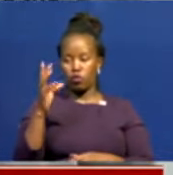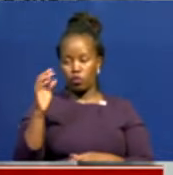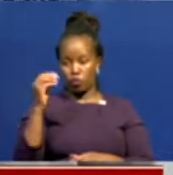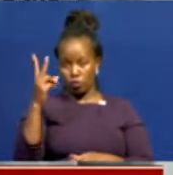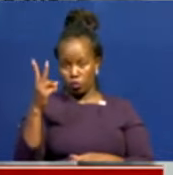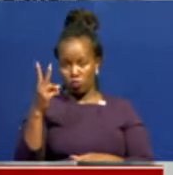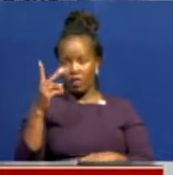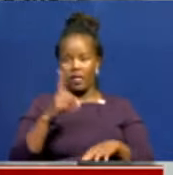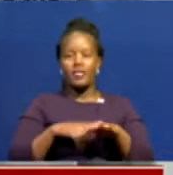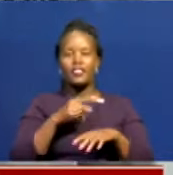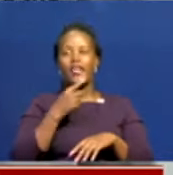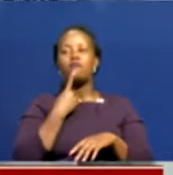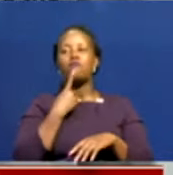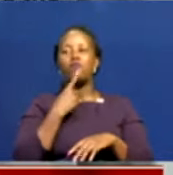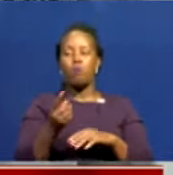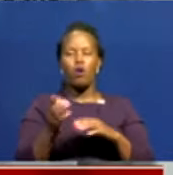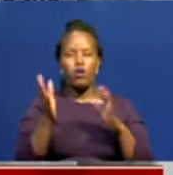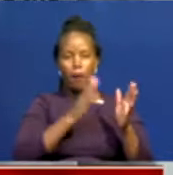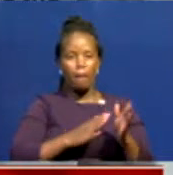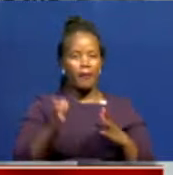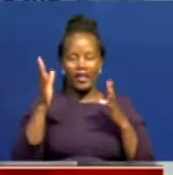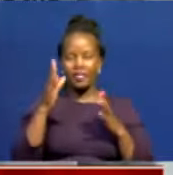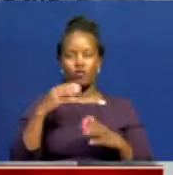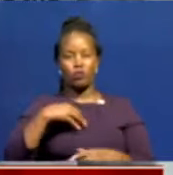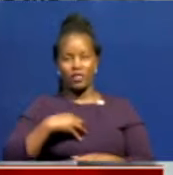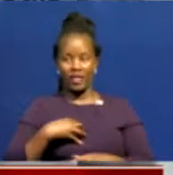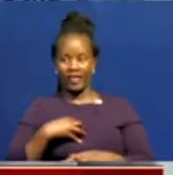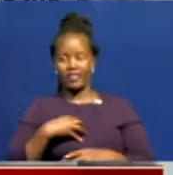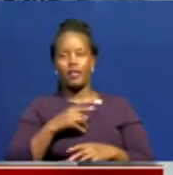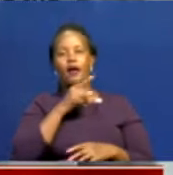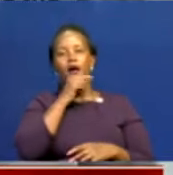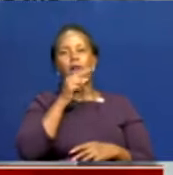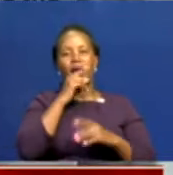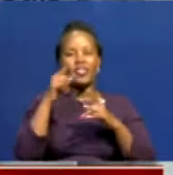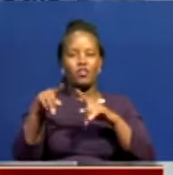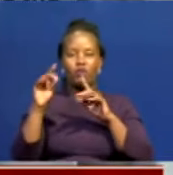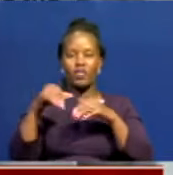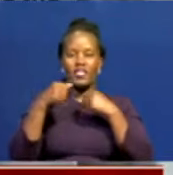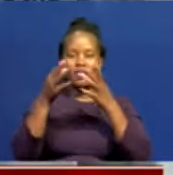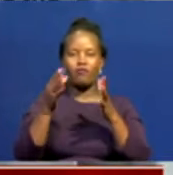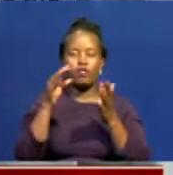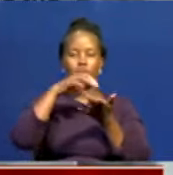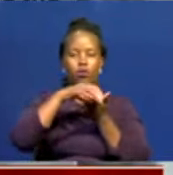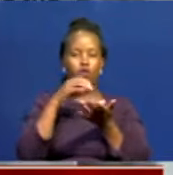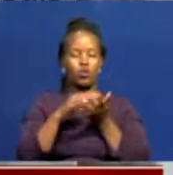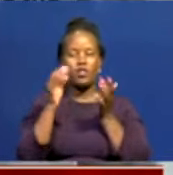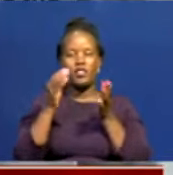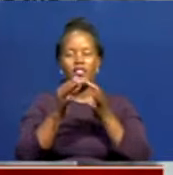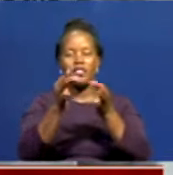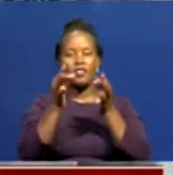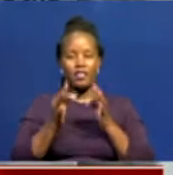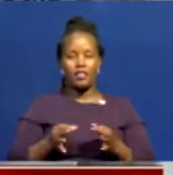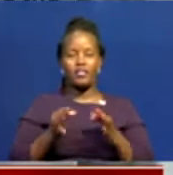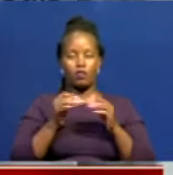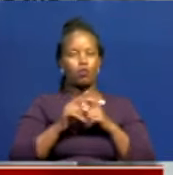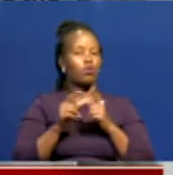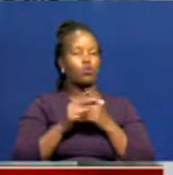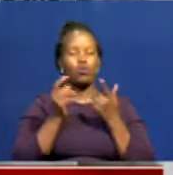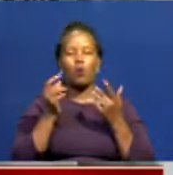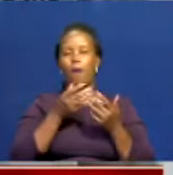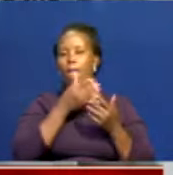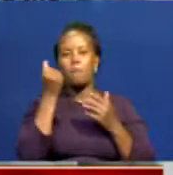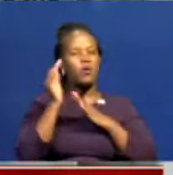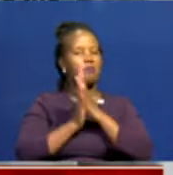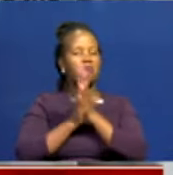power, Haji was made the KANU National Treasurer, cementing his place among the Moi loyalists. And when